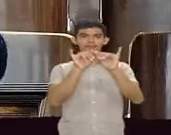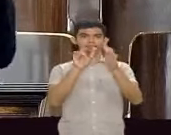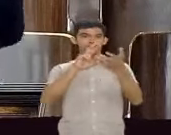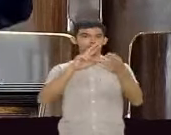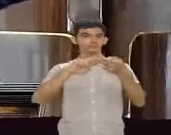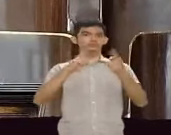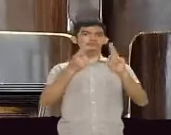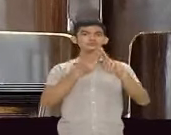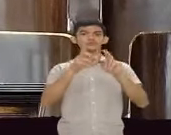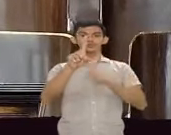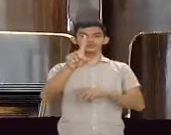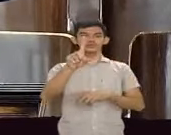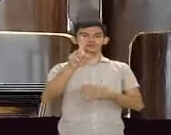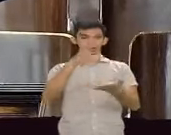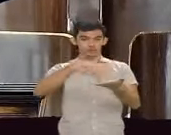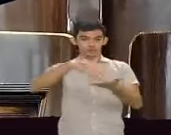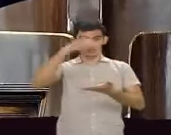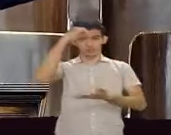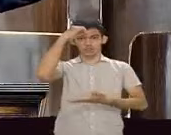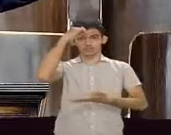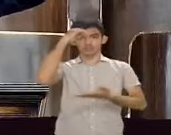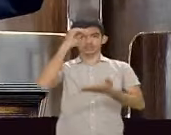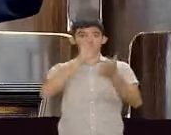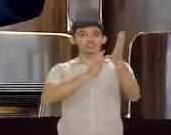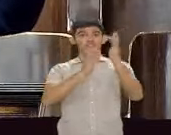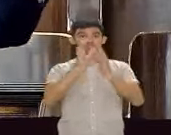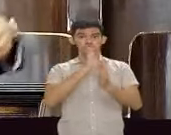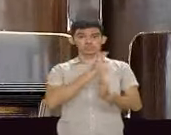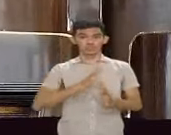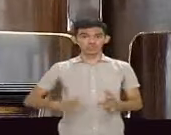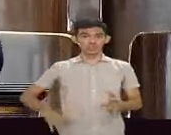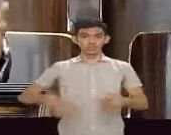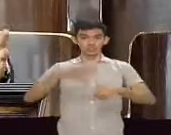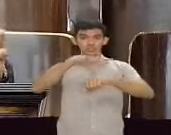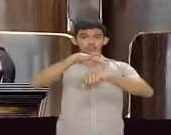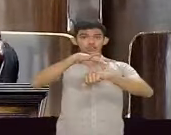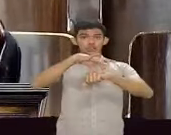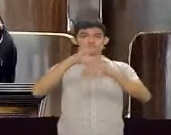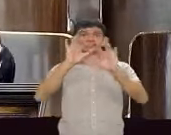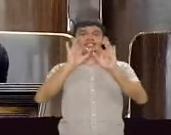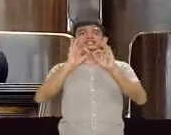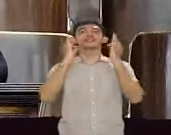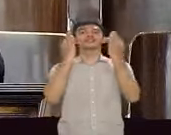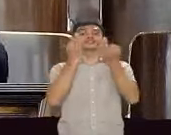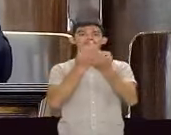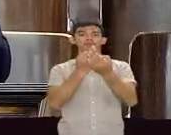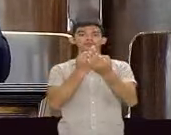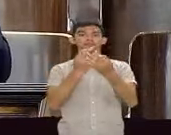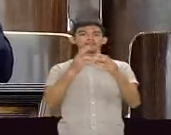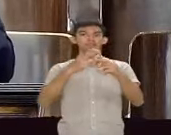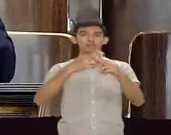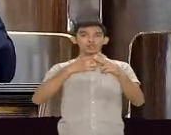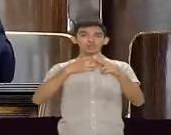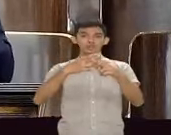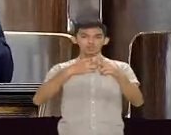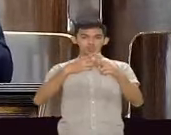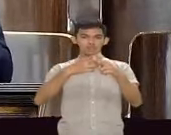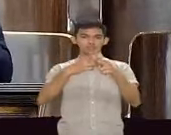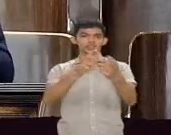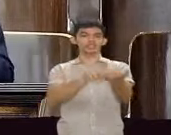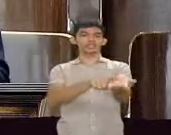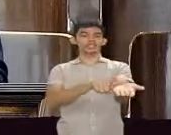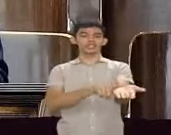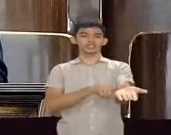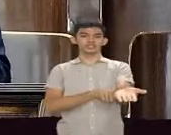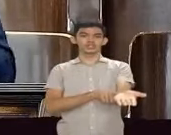So number one, we learned Jesus' earthly family. Maura na, mubura kaayo ang pagtulunan